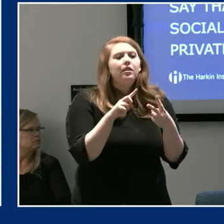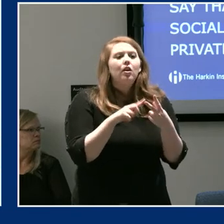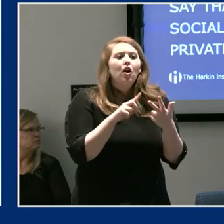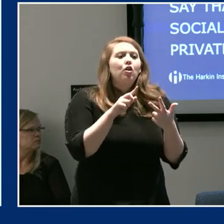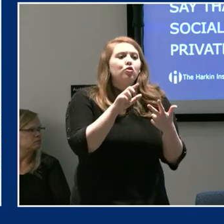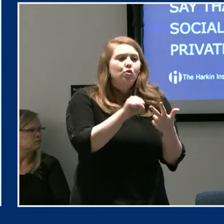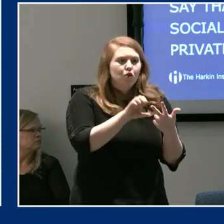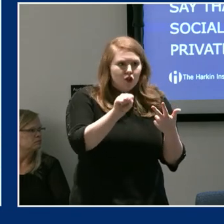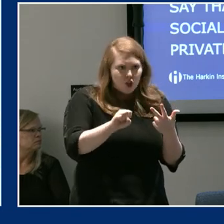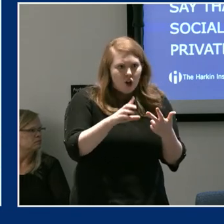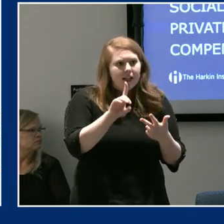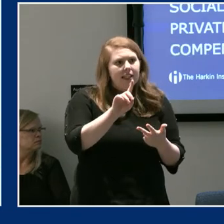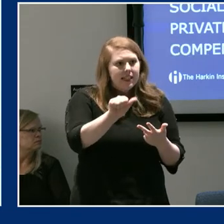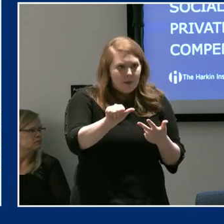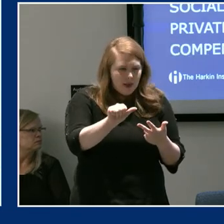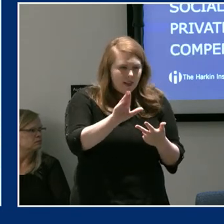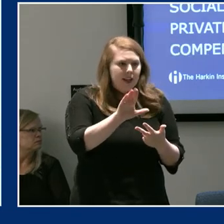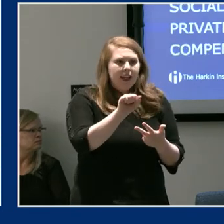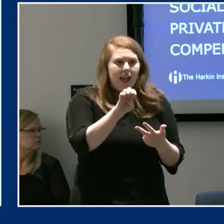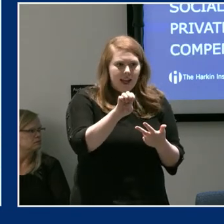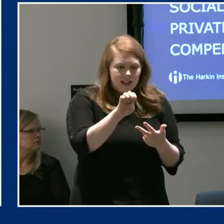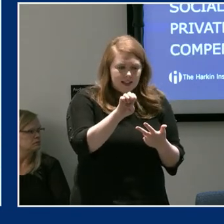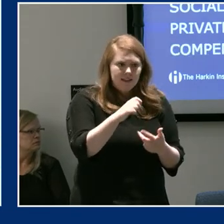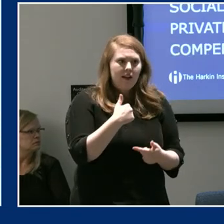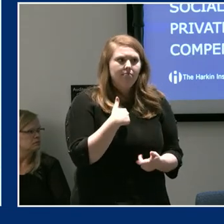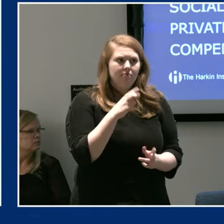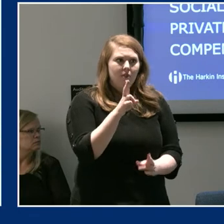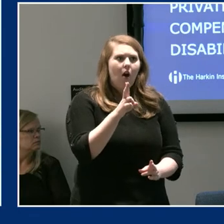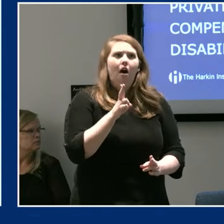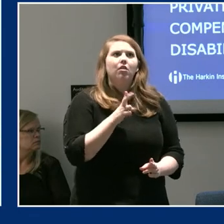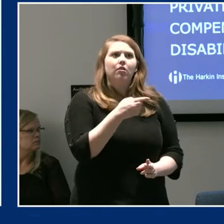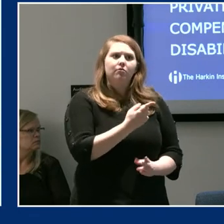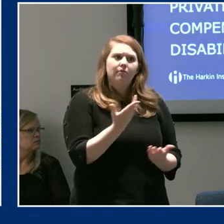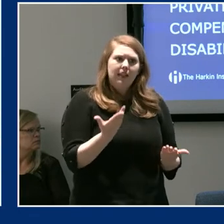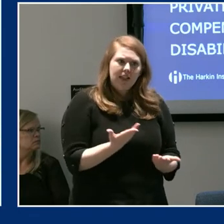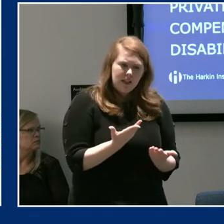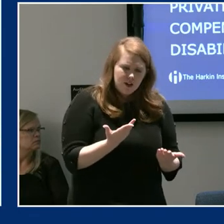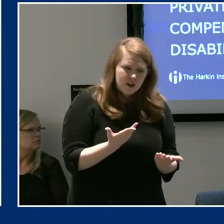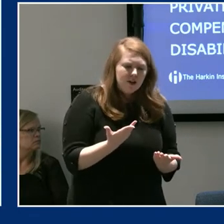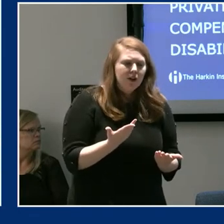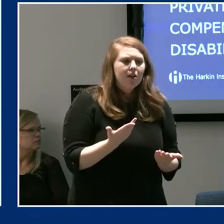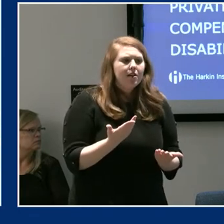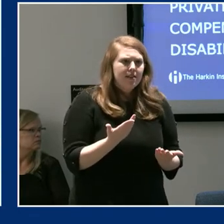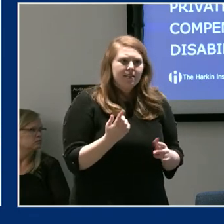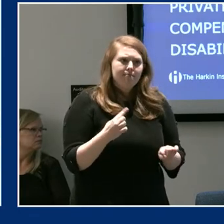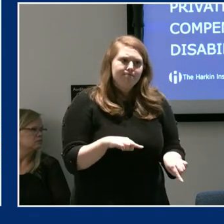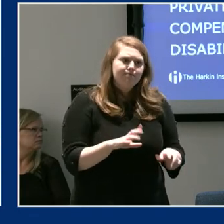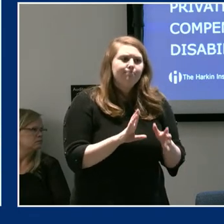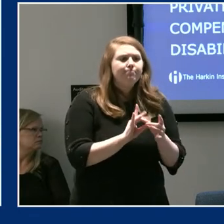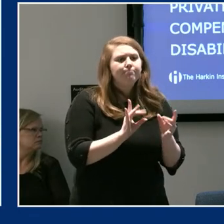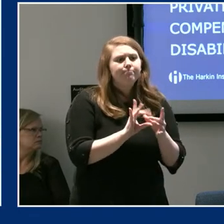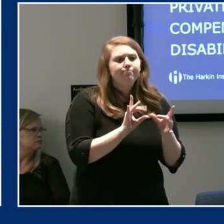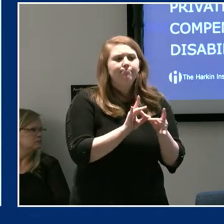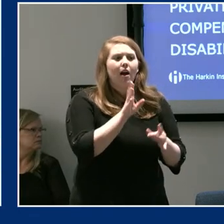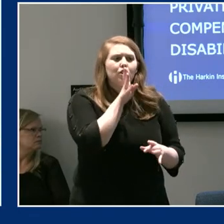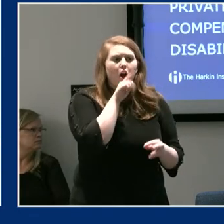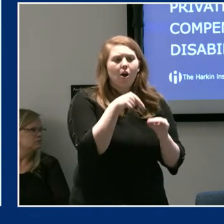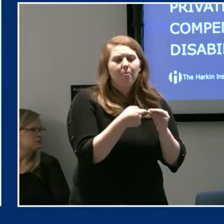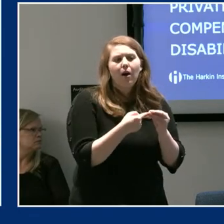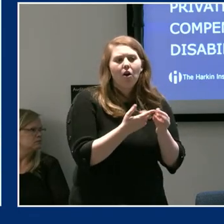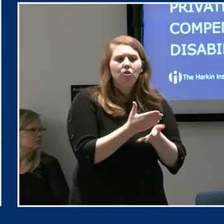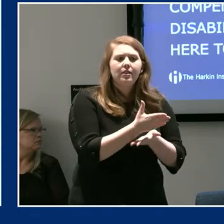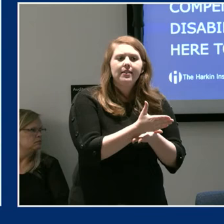cases. And I wanted His Honor to be here to talk about some of the problems